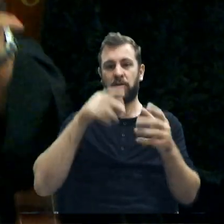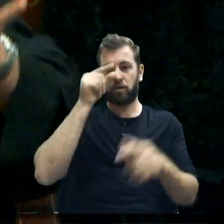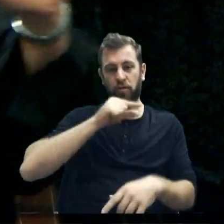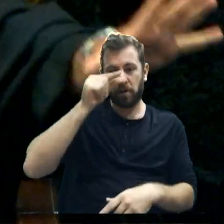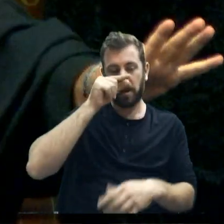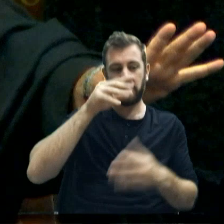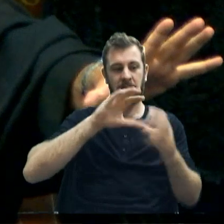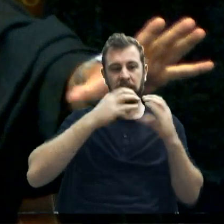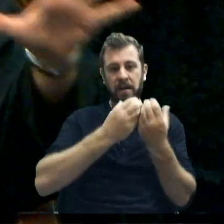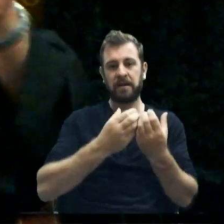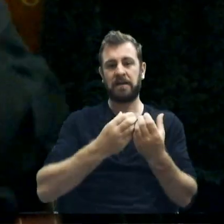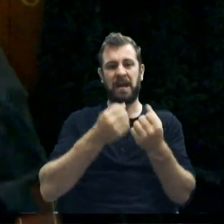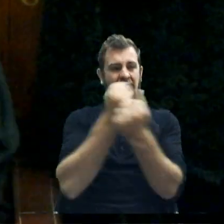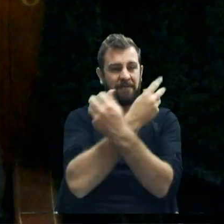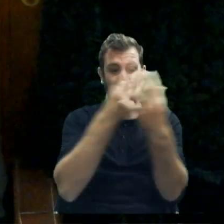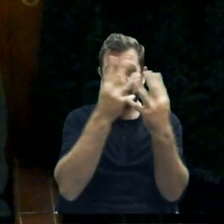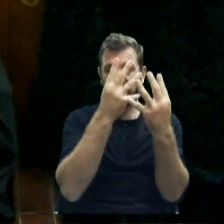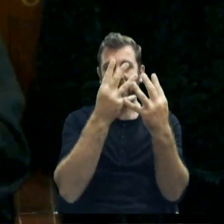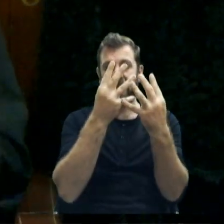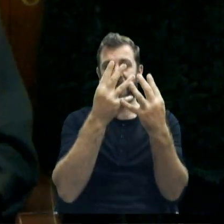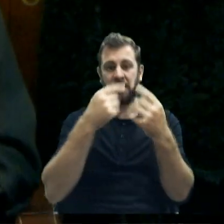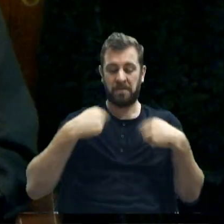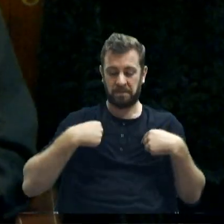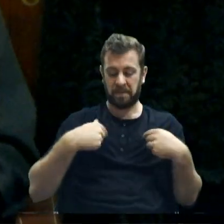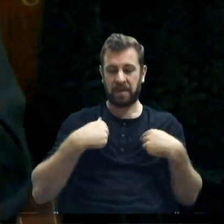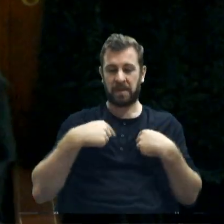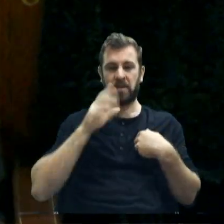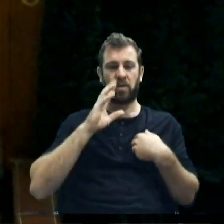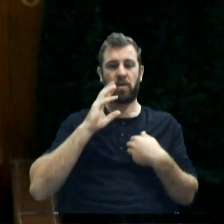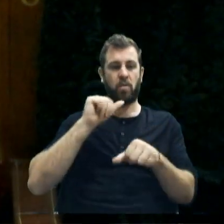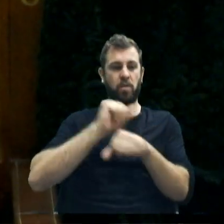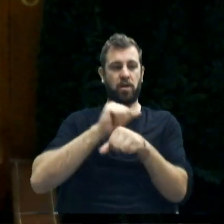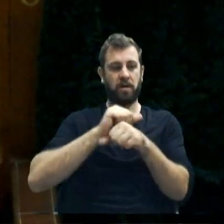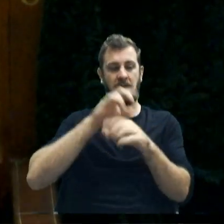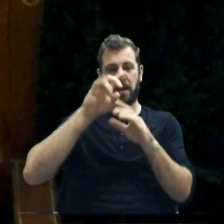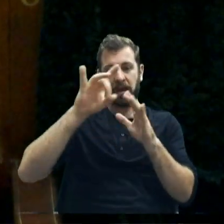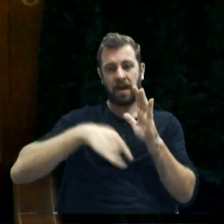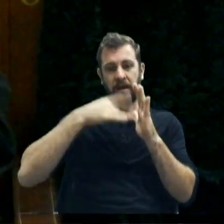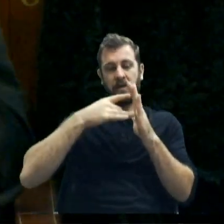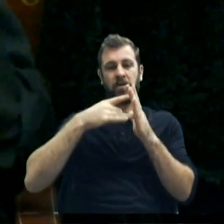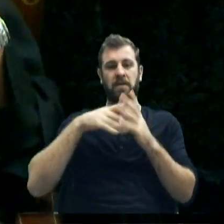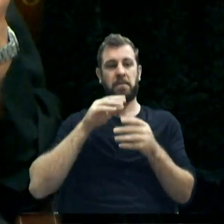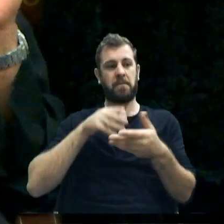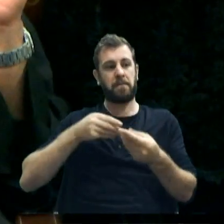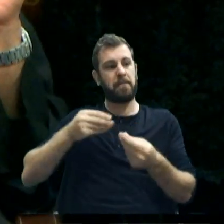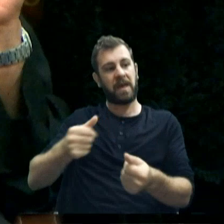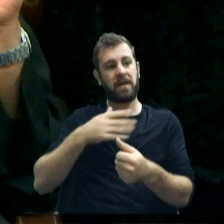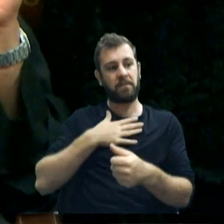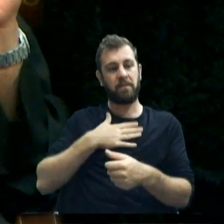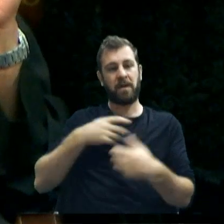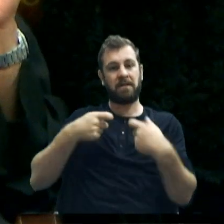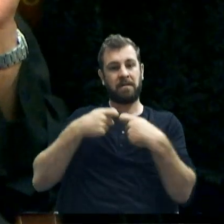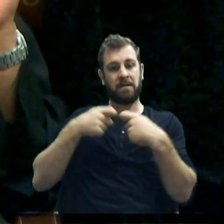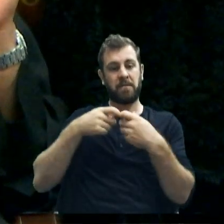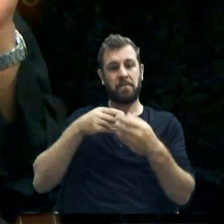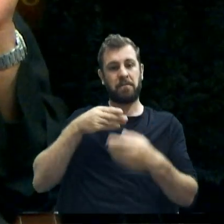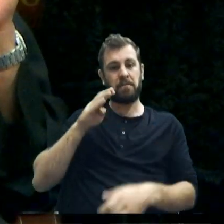madrasa, to everything. And all I need to do is work my 8 hours, pay my Enbridge bill, and everything is good, Malana.